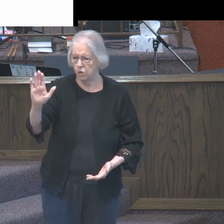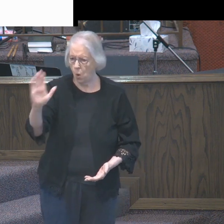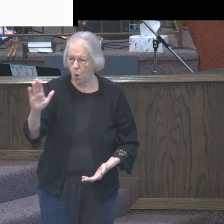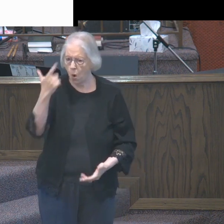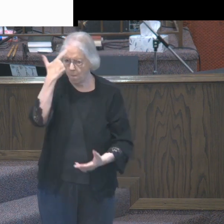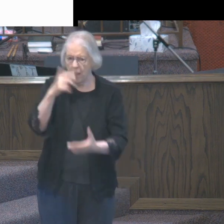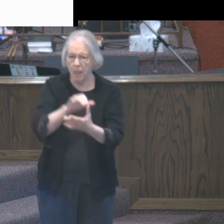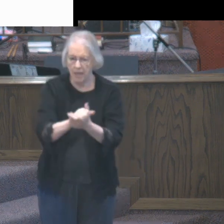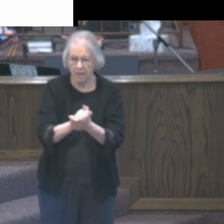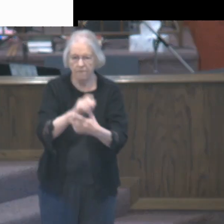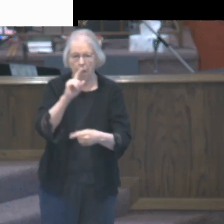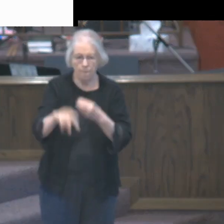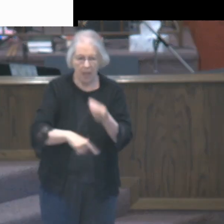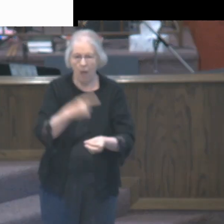beliefs.